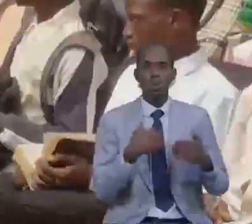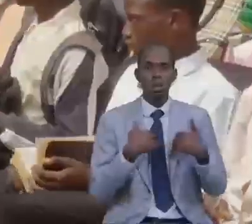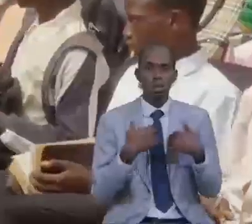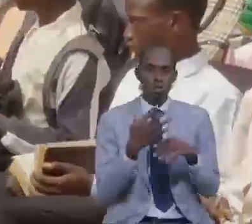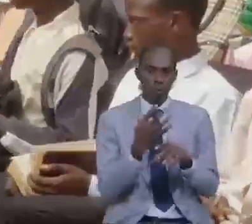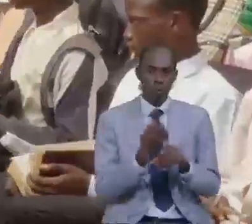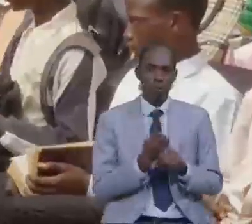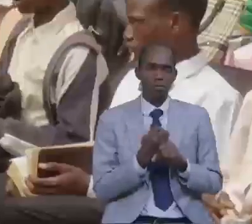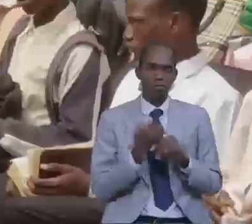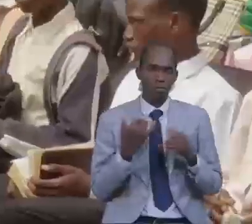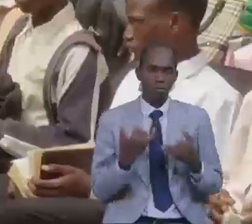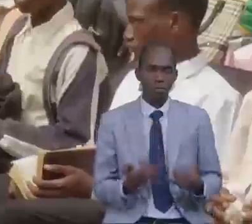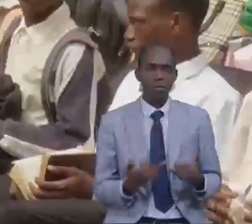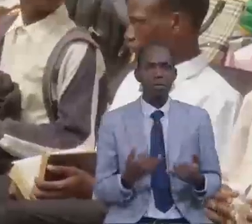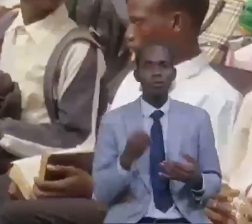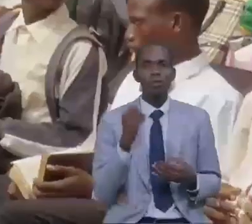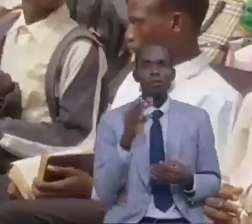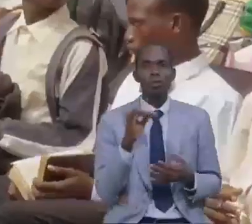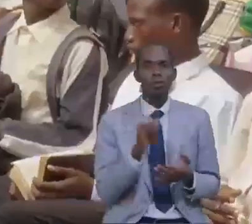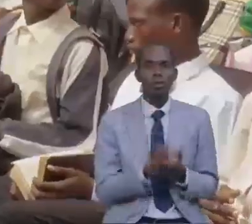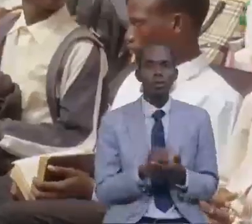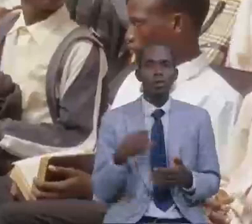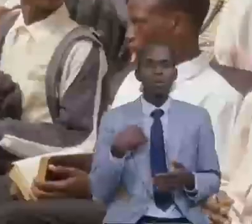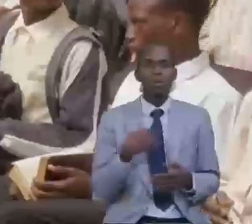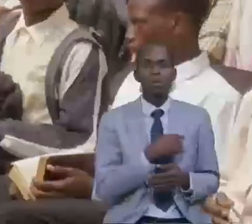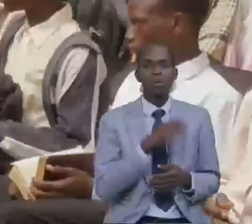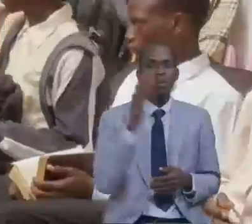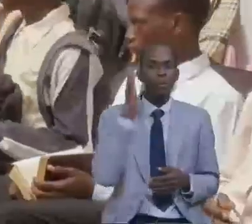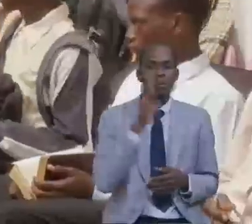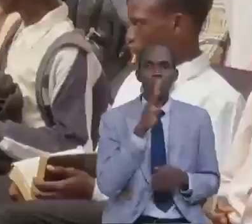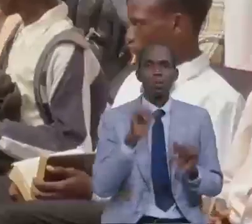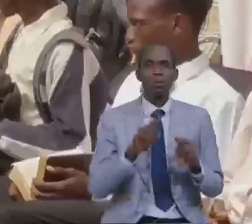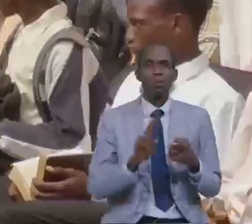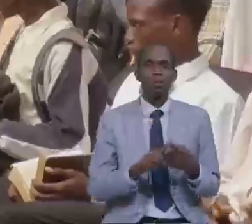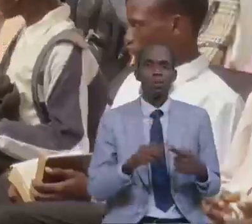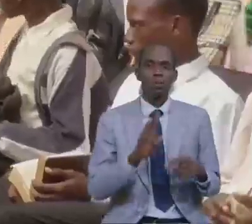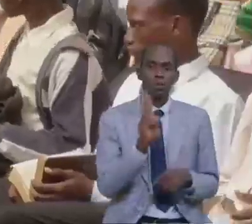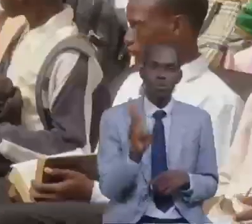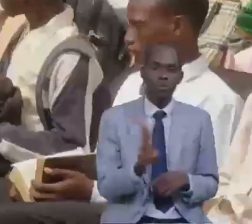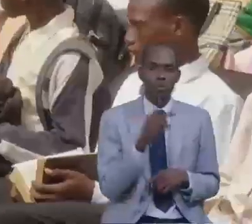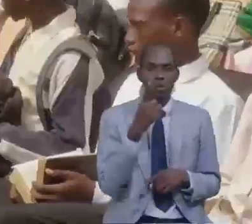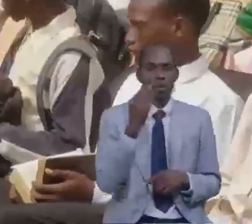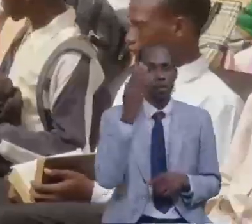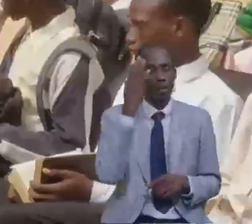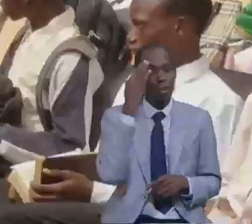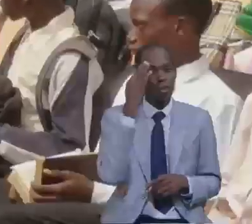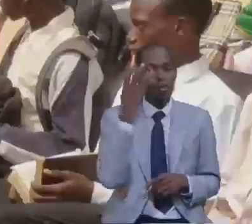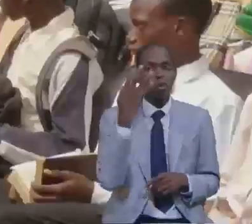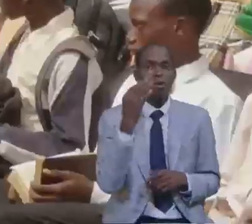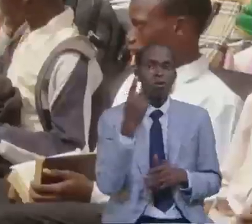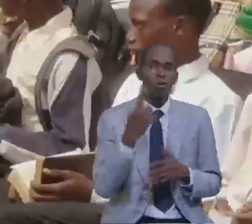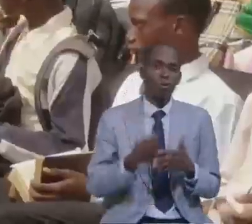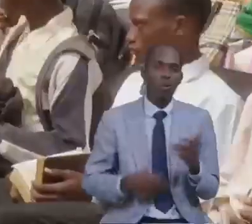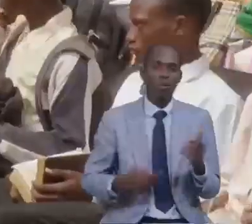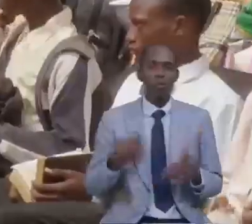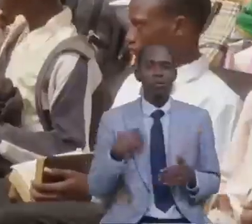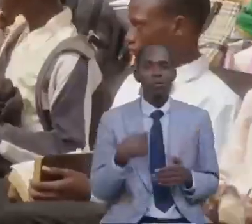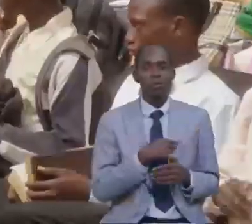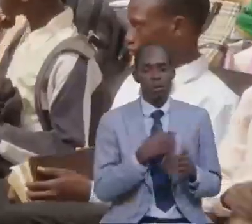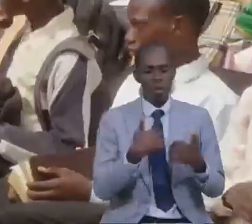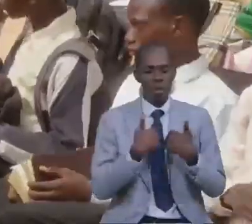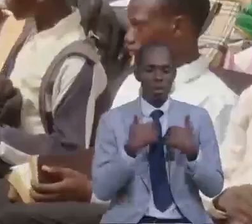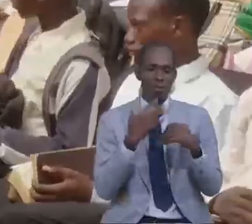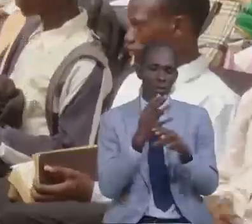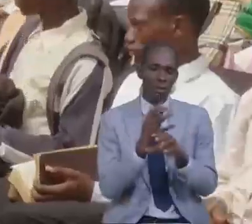of what we have received, living in the fullness of Christ by